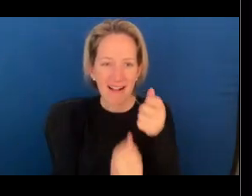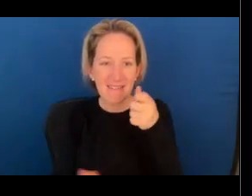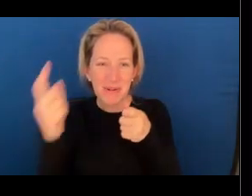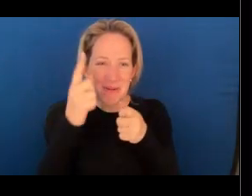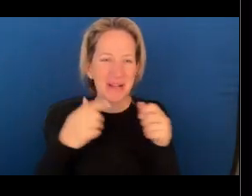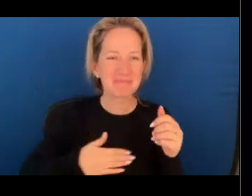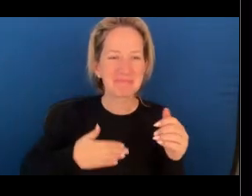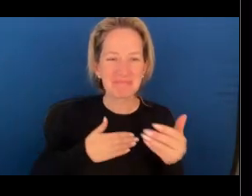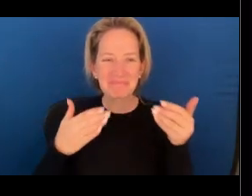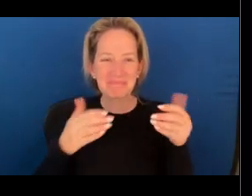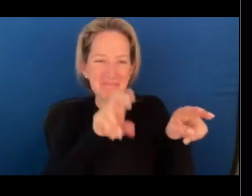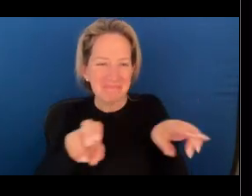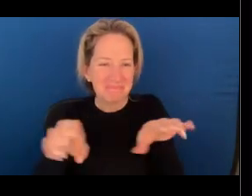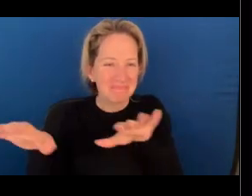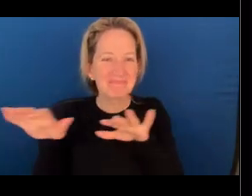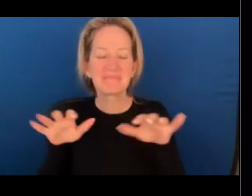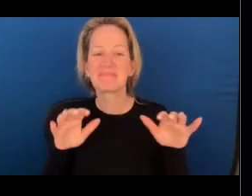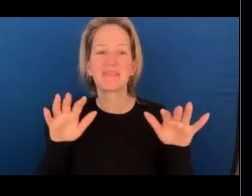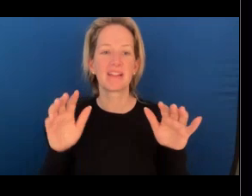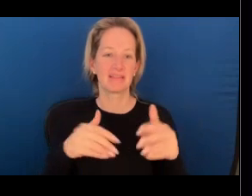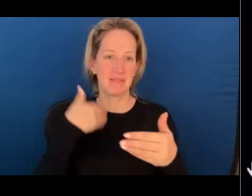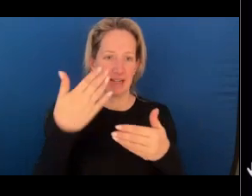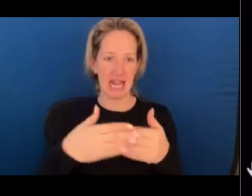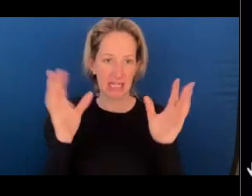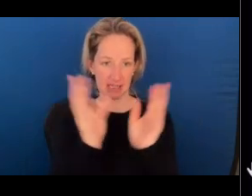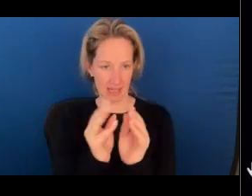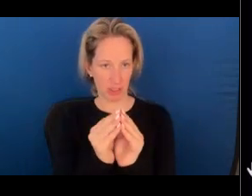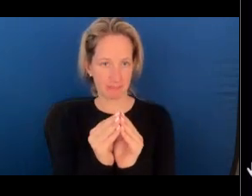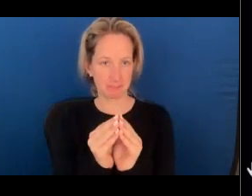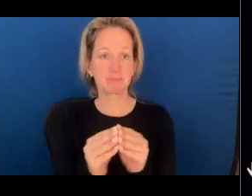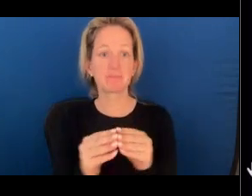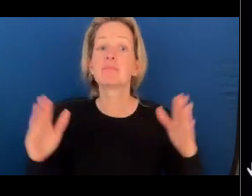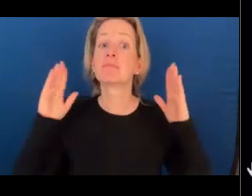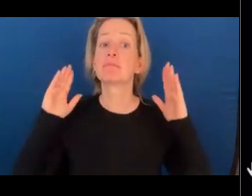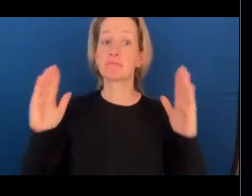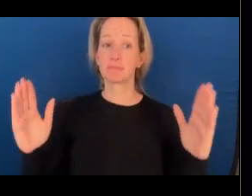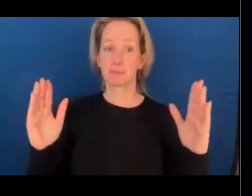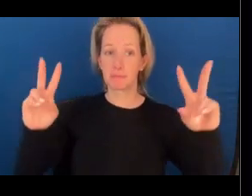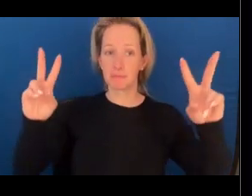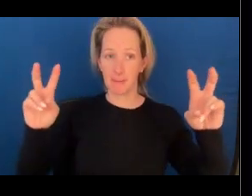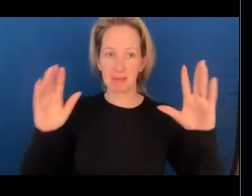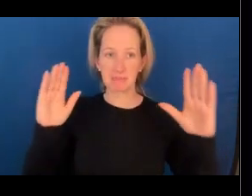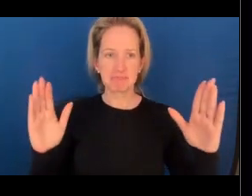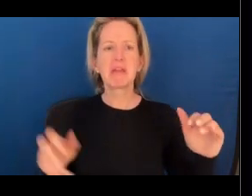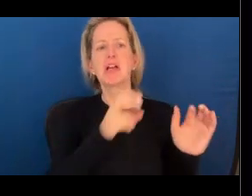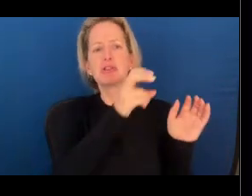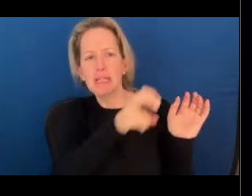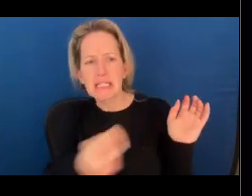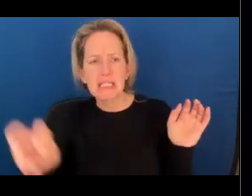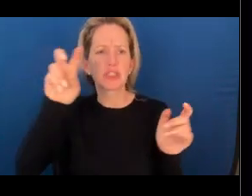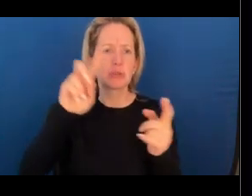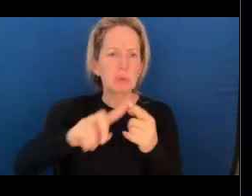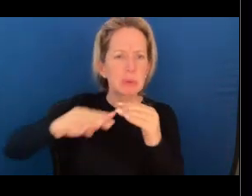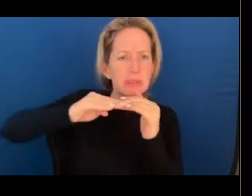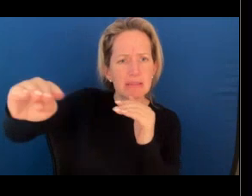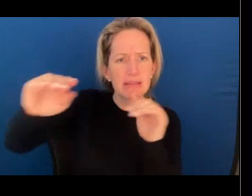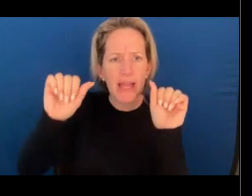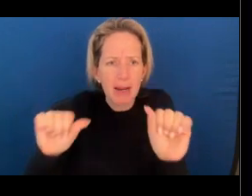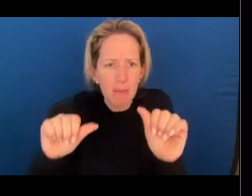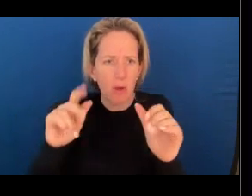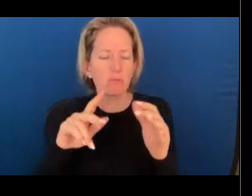Our next session is transitioning to sustainable practices to reduce marine debris. And the first project is Cape